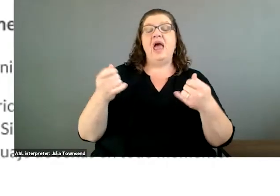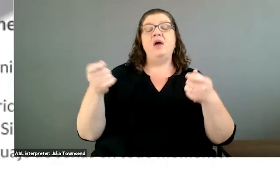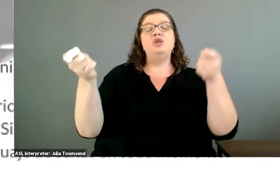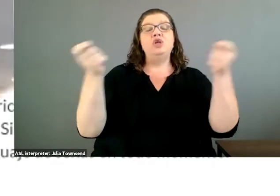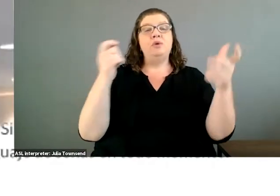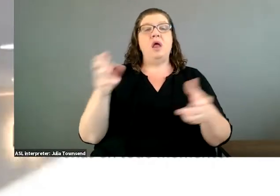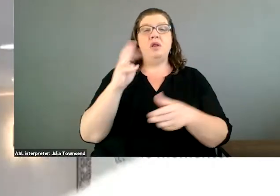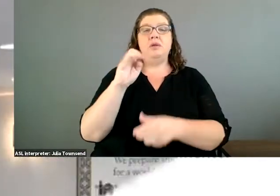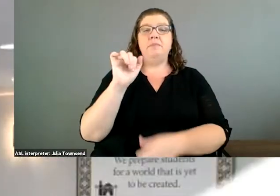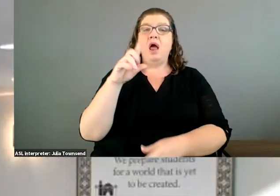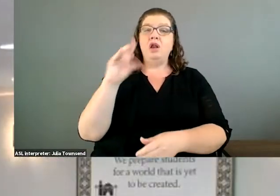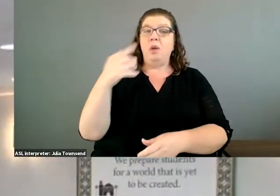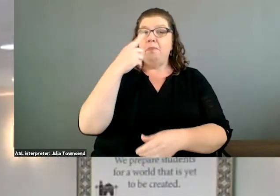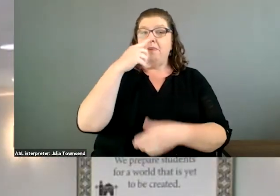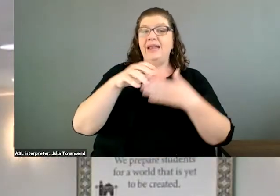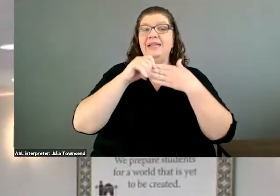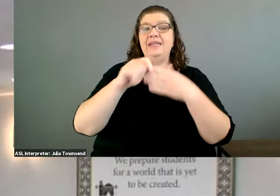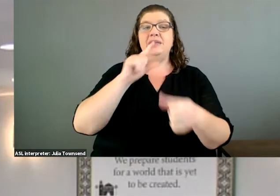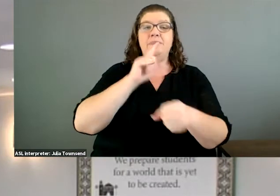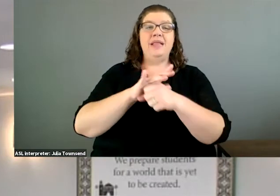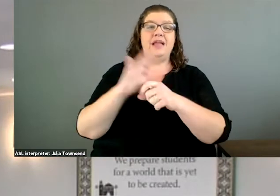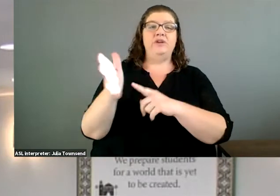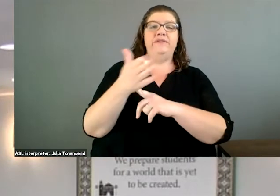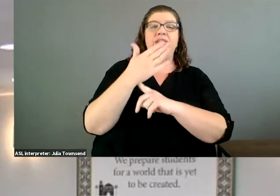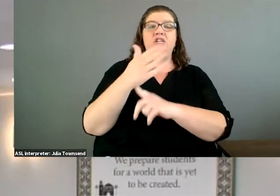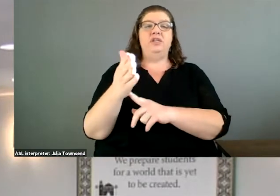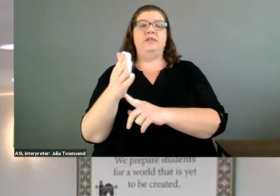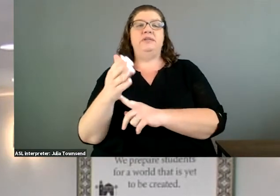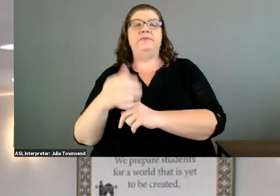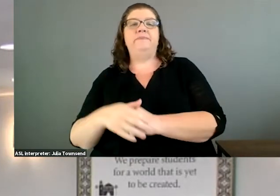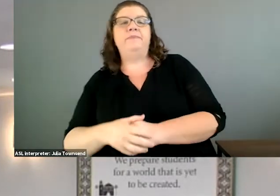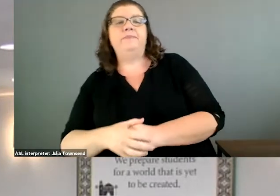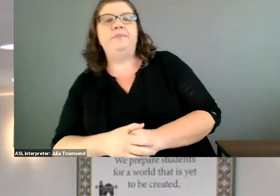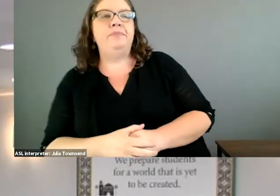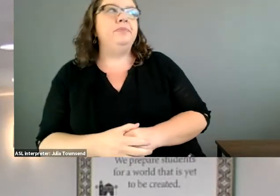Maldonado, please lead us in the Pledge of Allegiance.